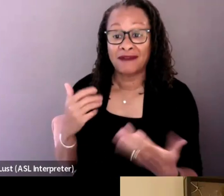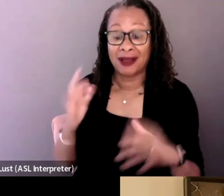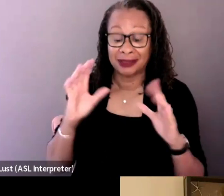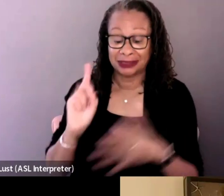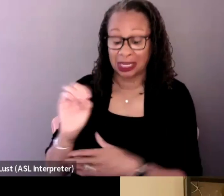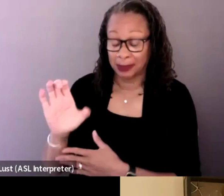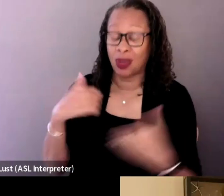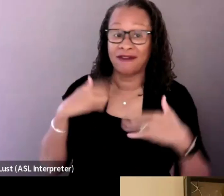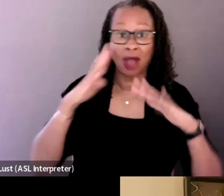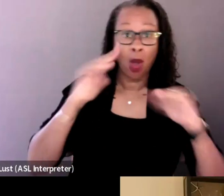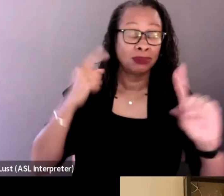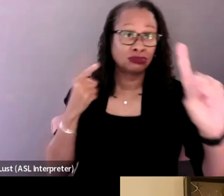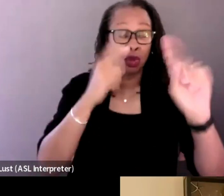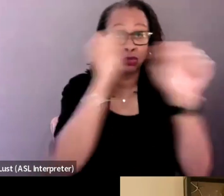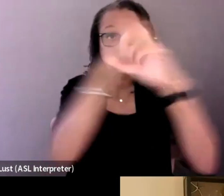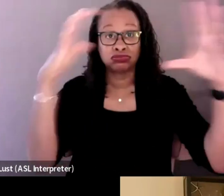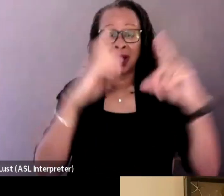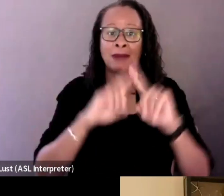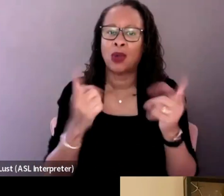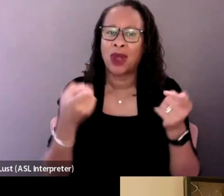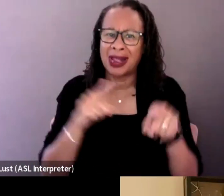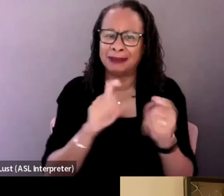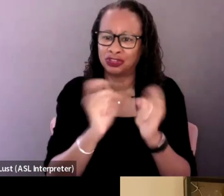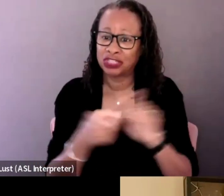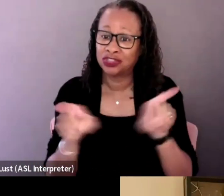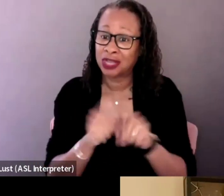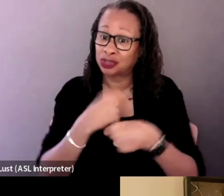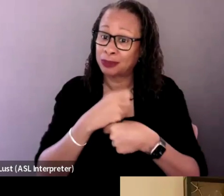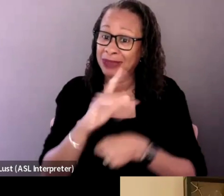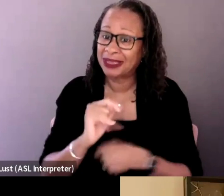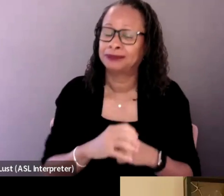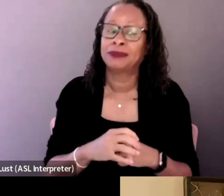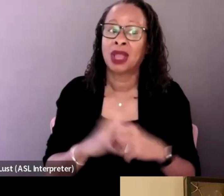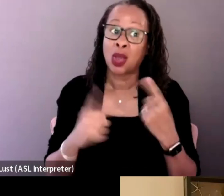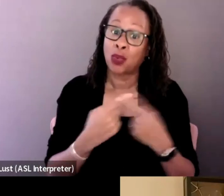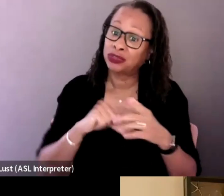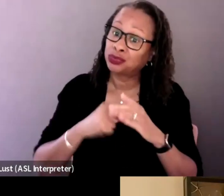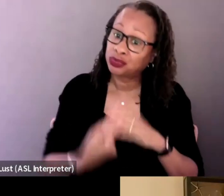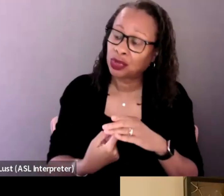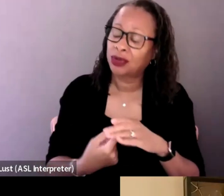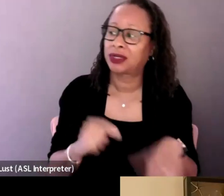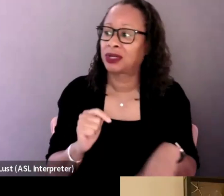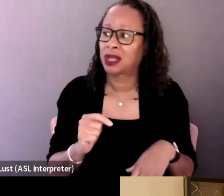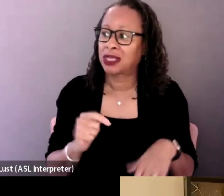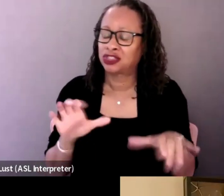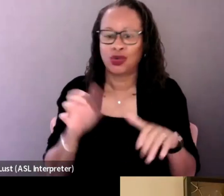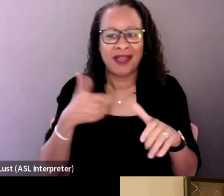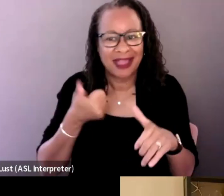happens informs what you're going to end up making. Did you have any sense when you started of just how